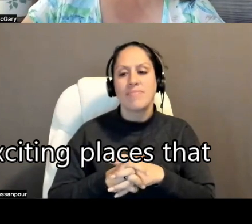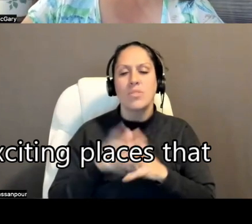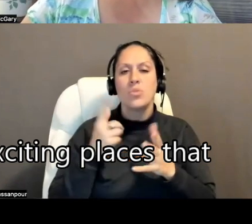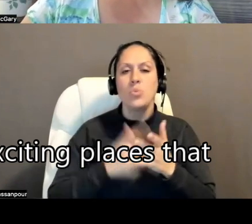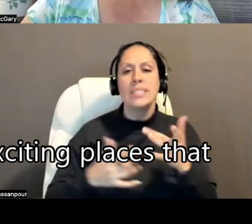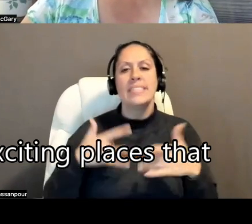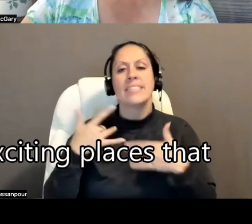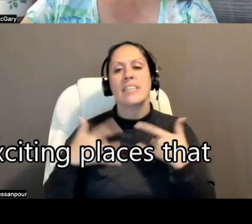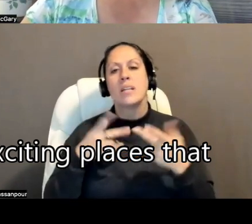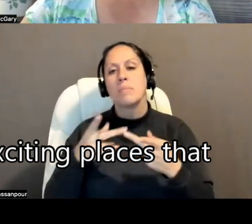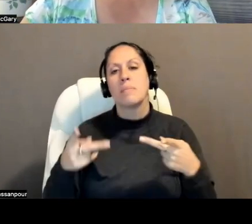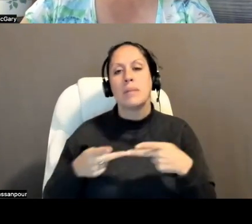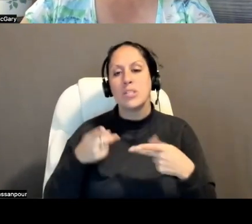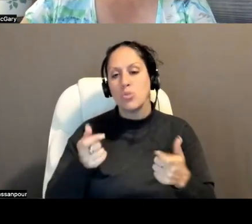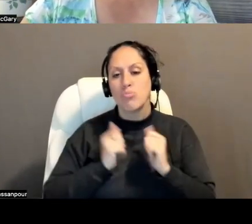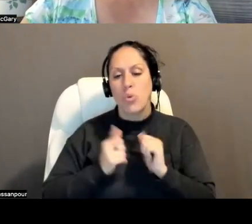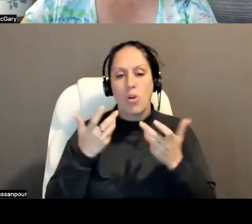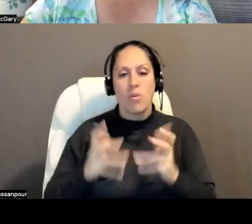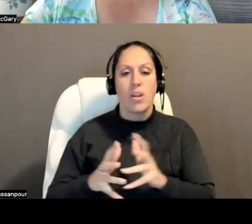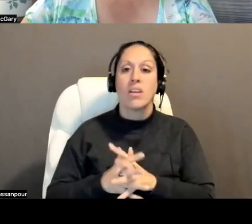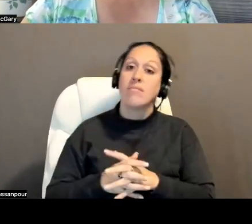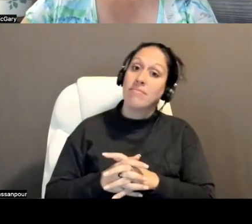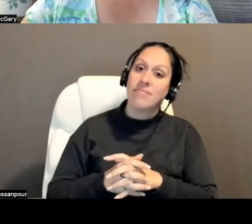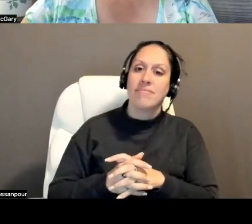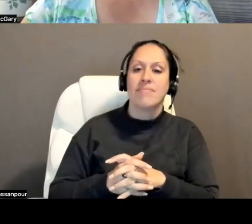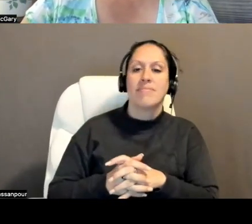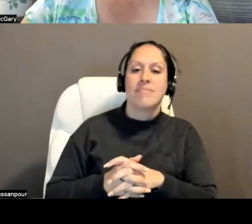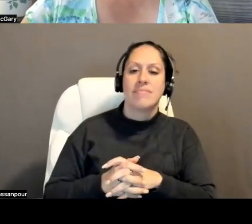exciting places that you've performed?